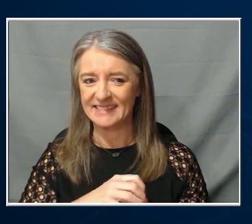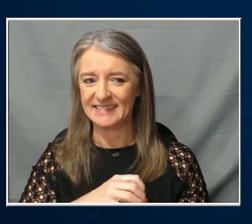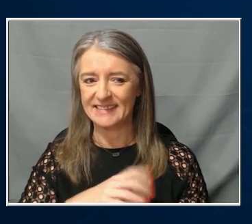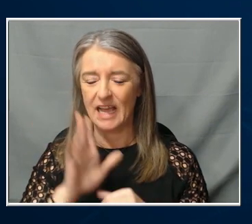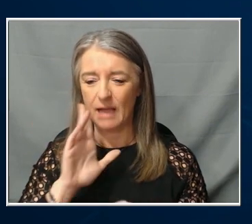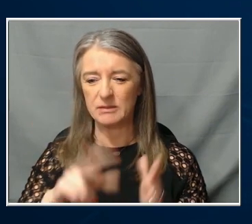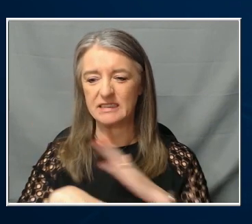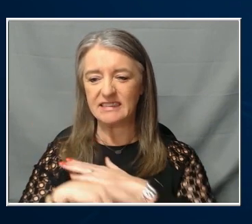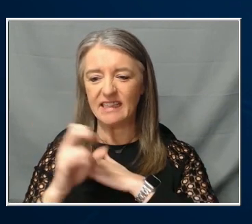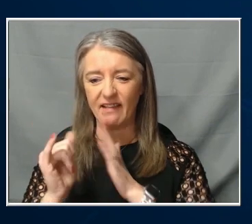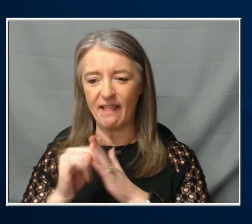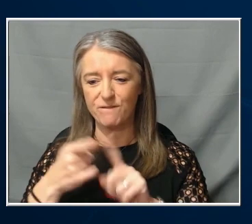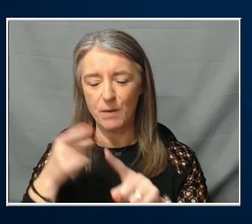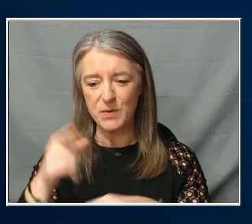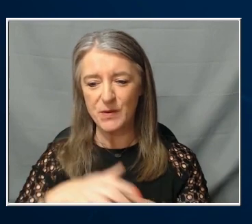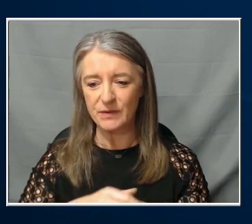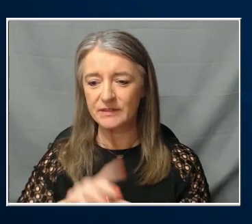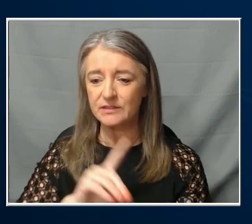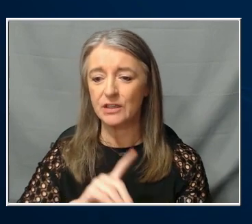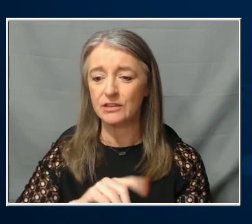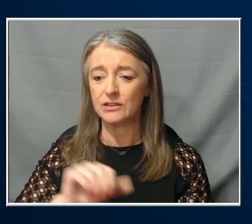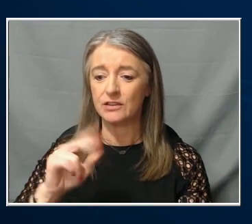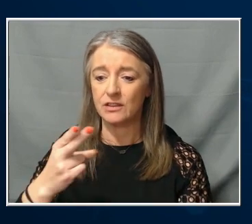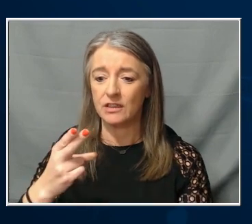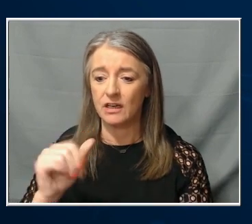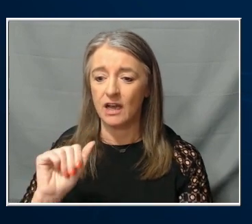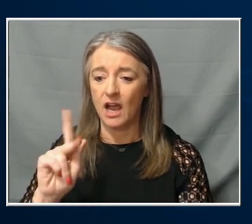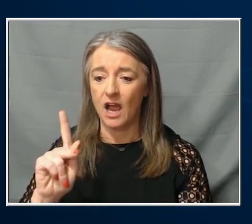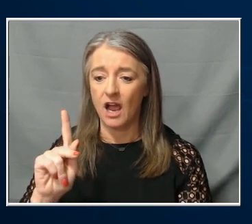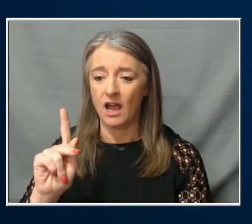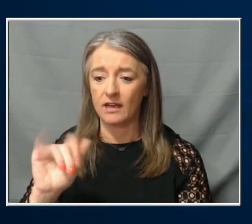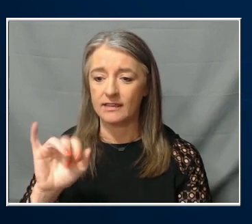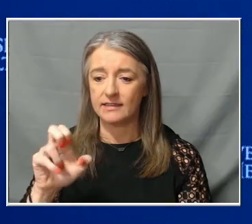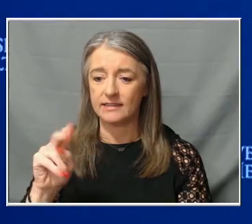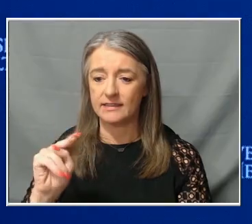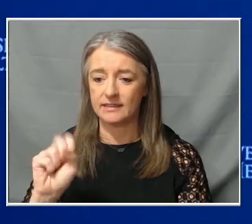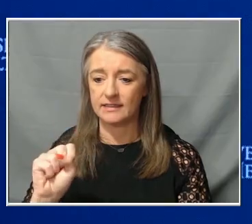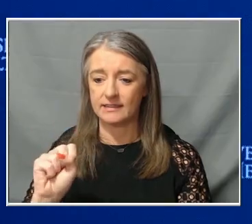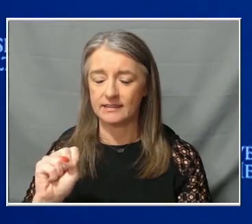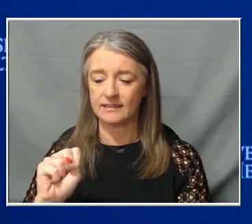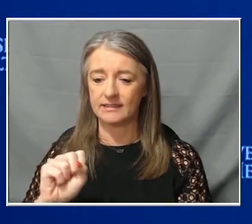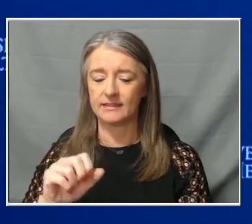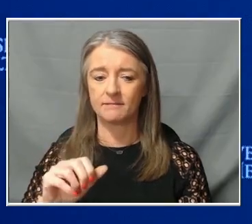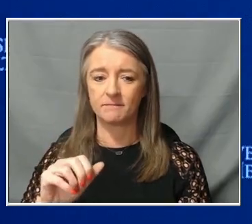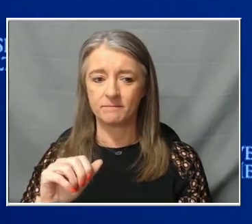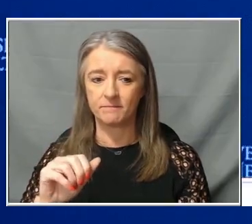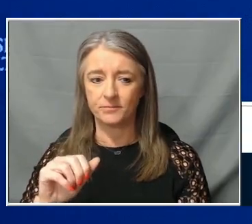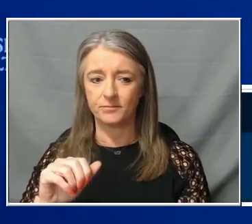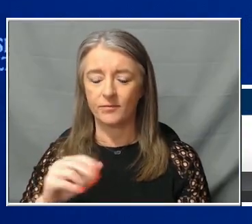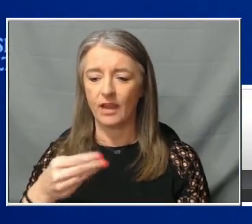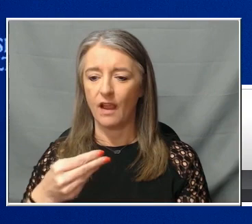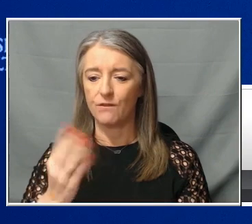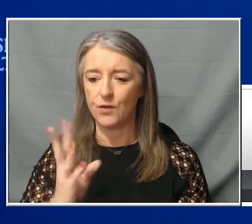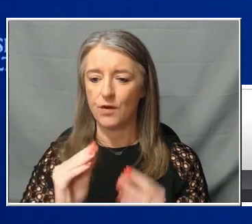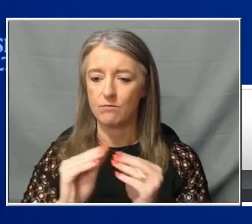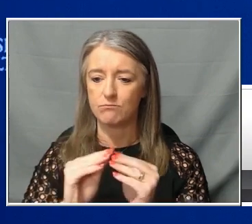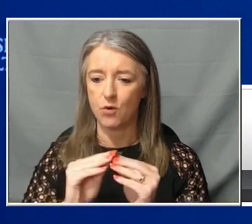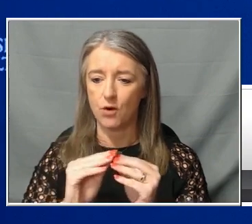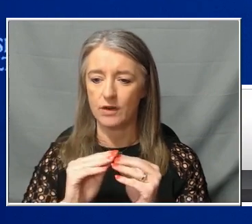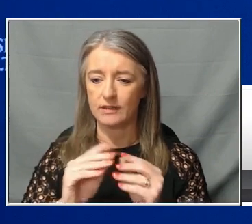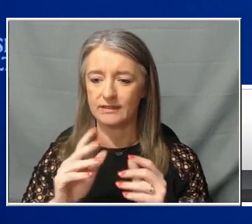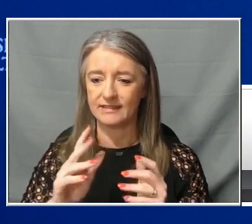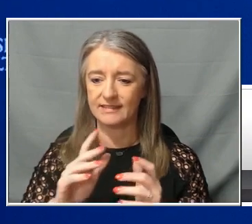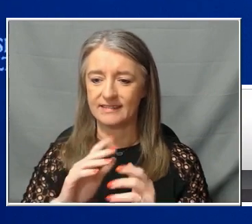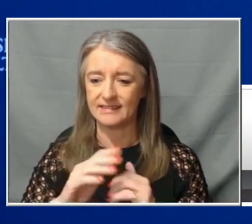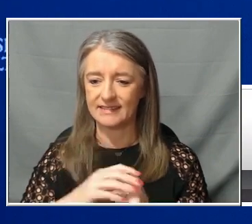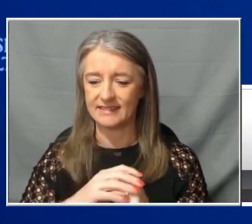that from you. Okay, Dr. Hawkinson, final thoughts. Yeah, it's great having these guests on. Obviously, a few of our more refined guests that we've had on this